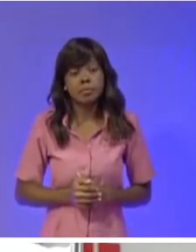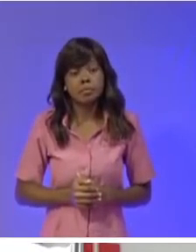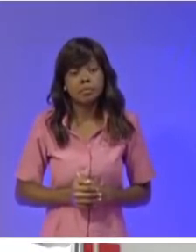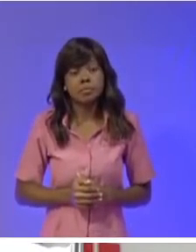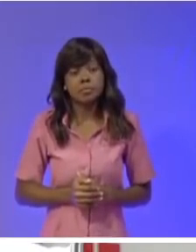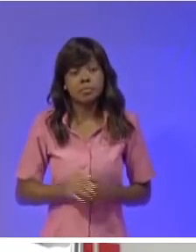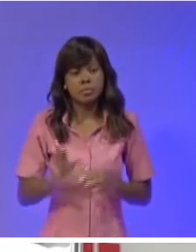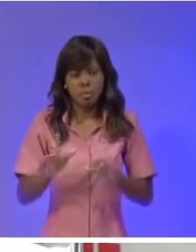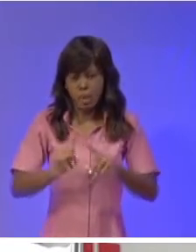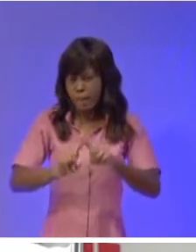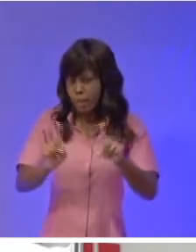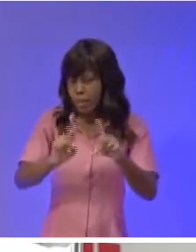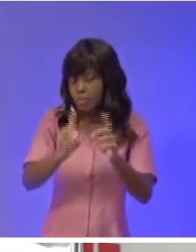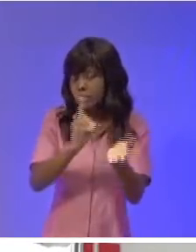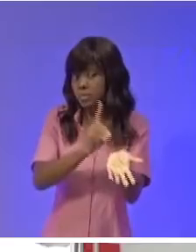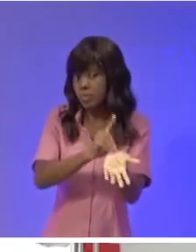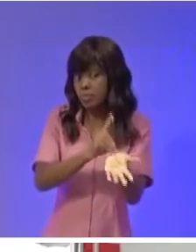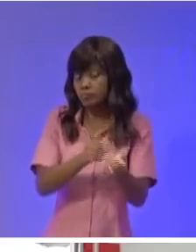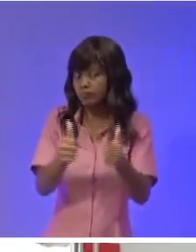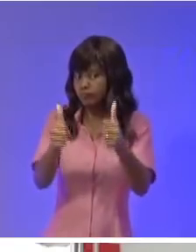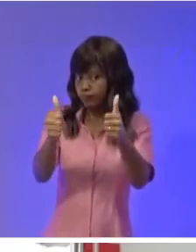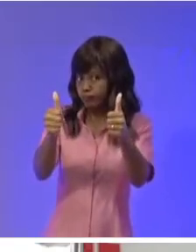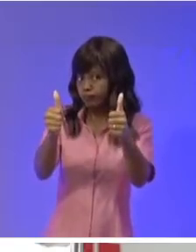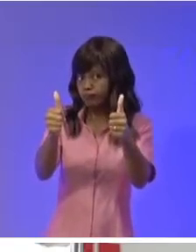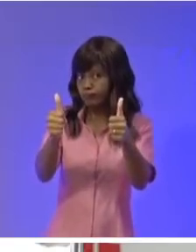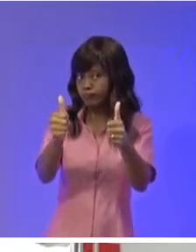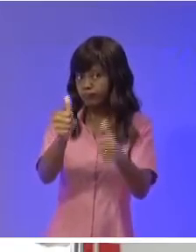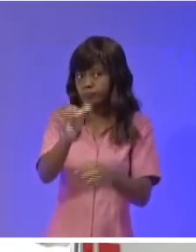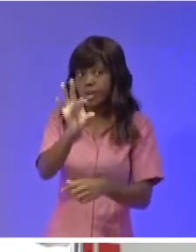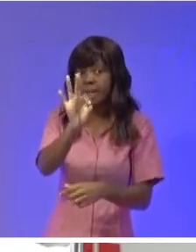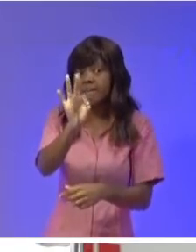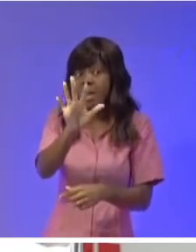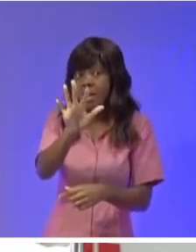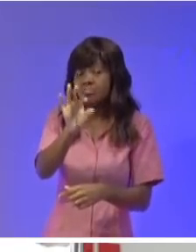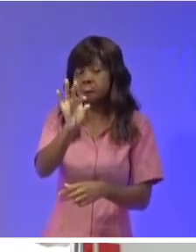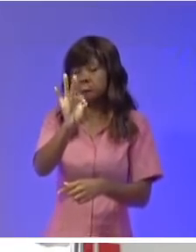about 95, 98%, will be TRHA,